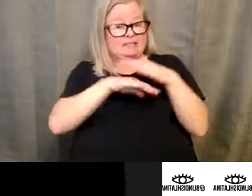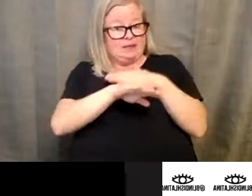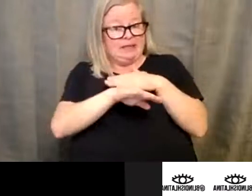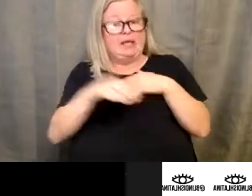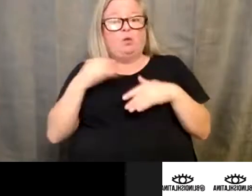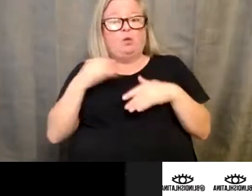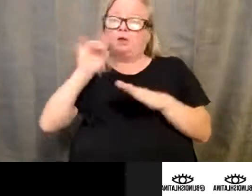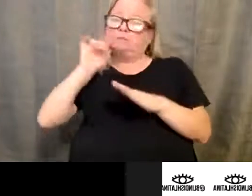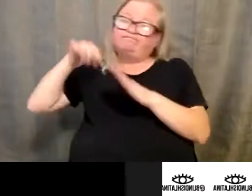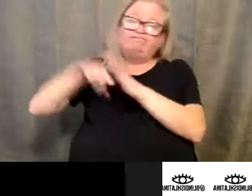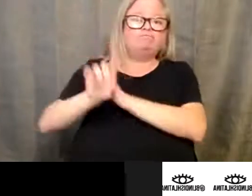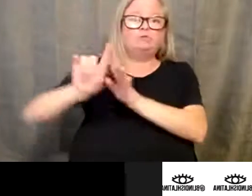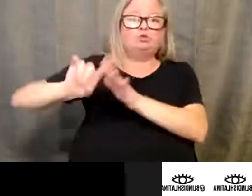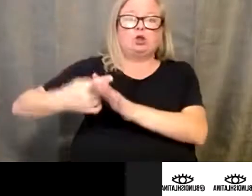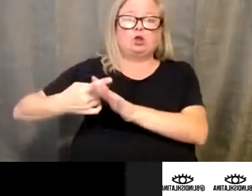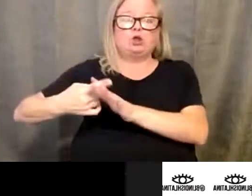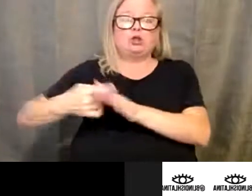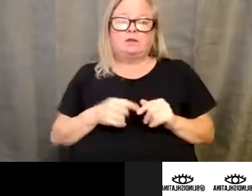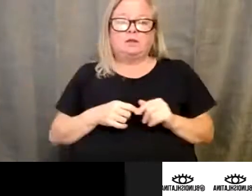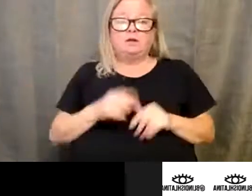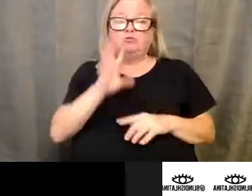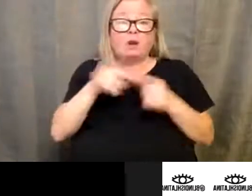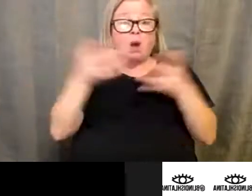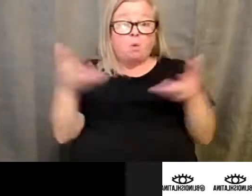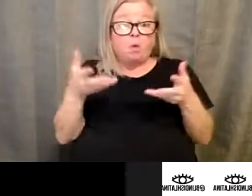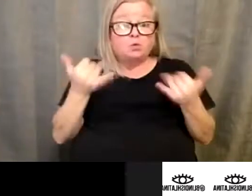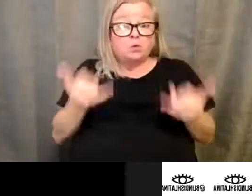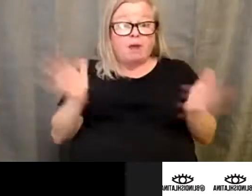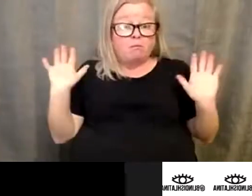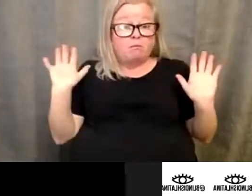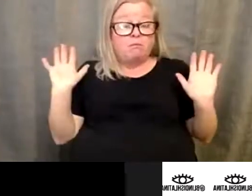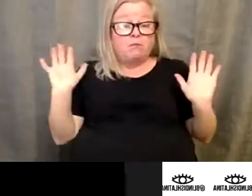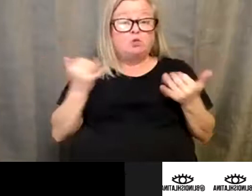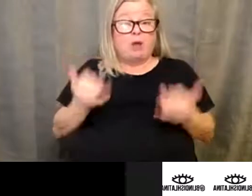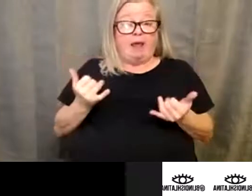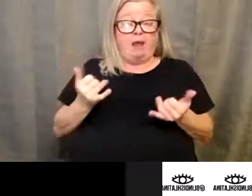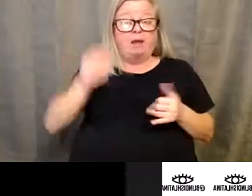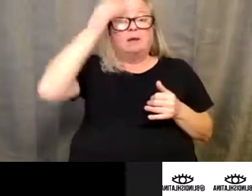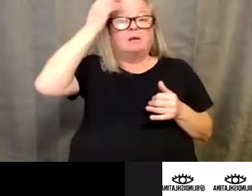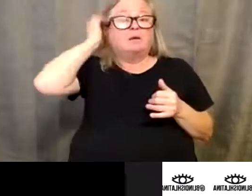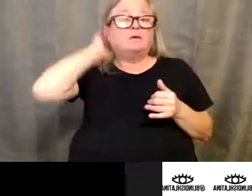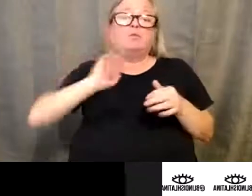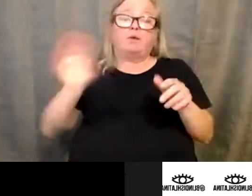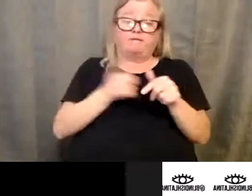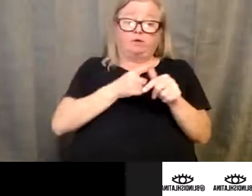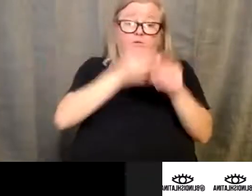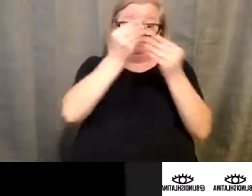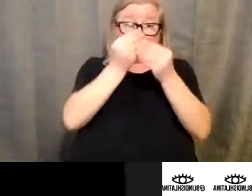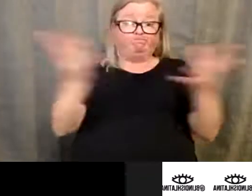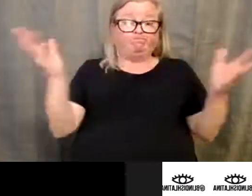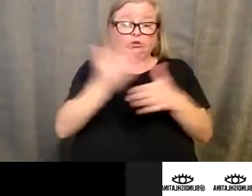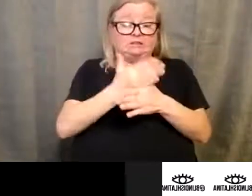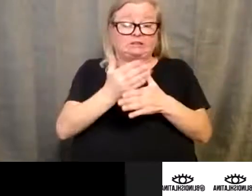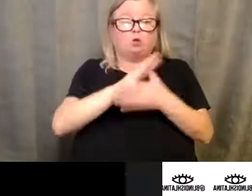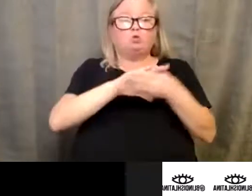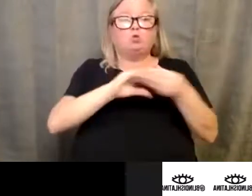to dive right in. So what are we going to talk about today? Today, we're first going to share with you some